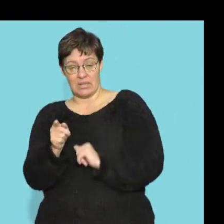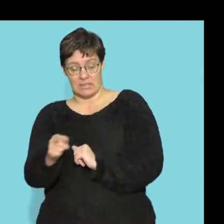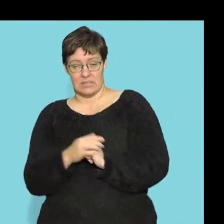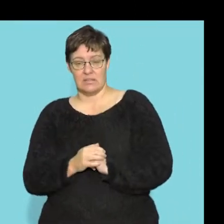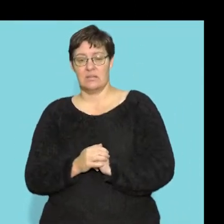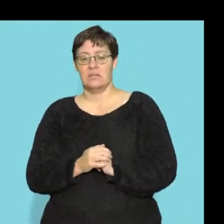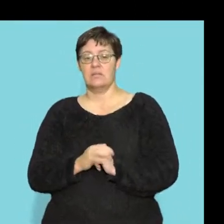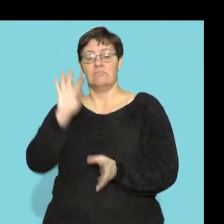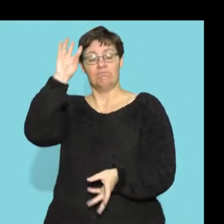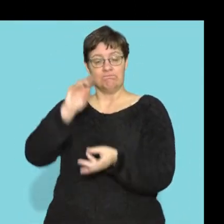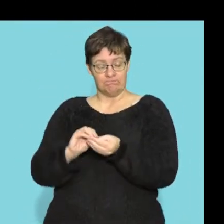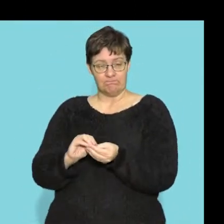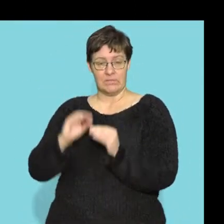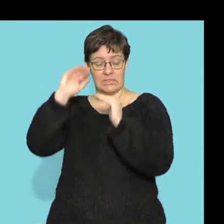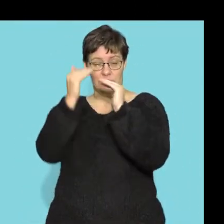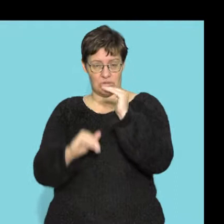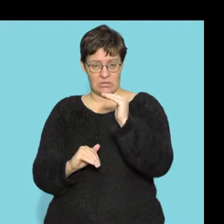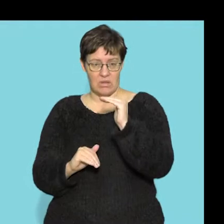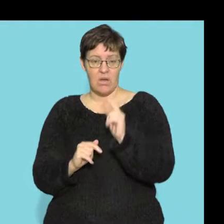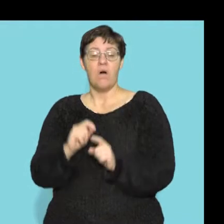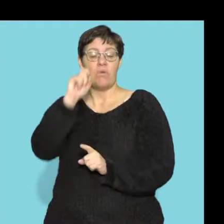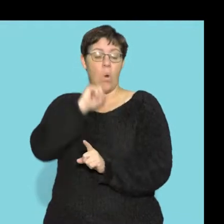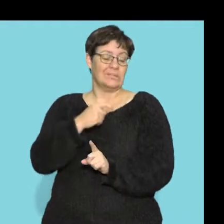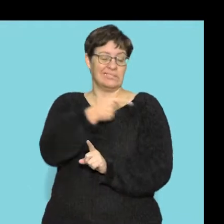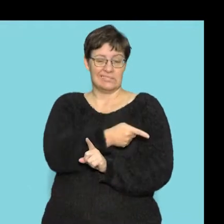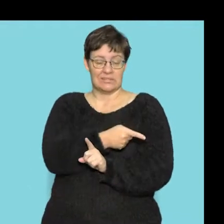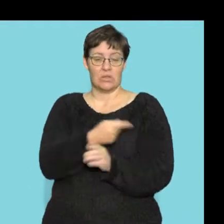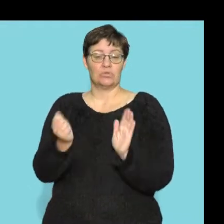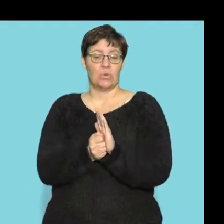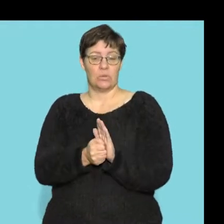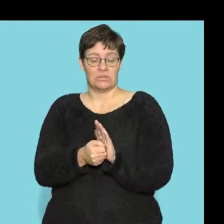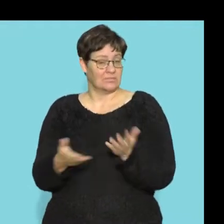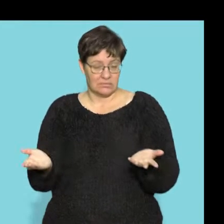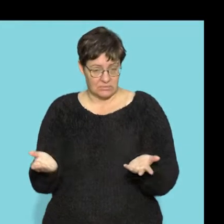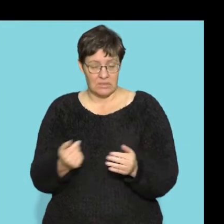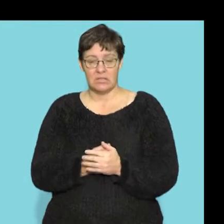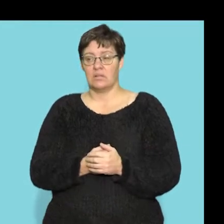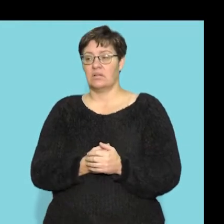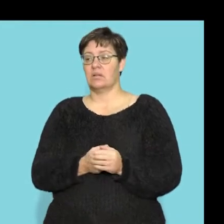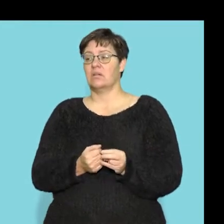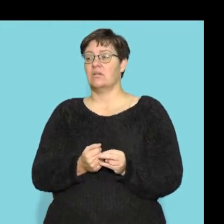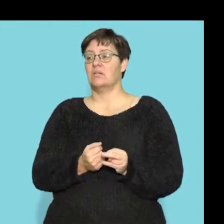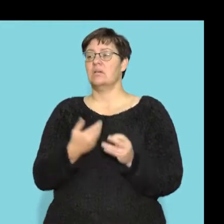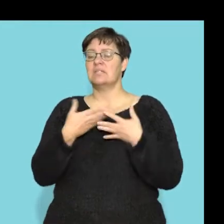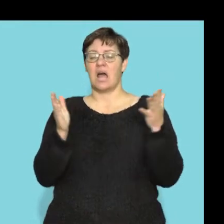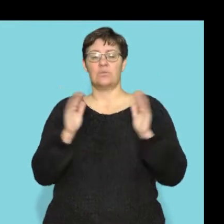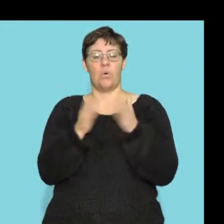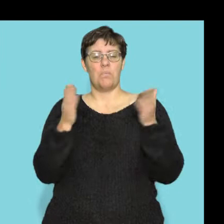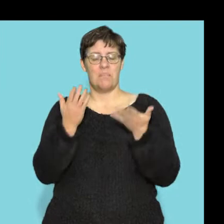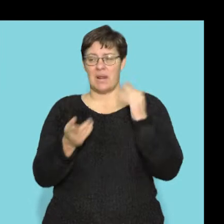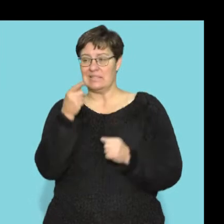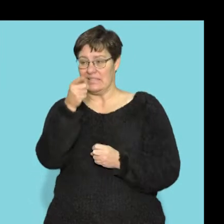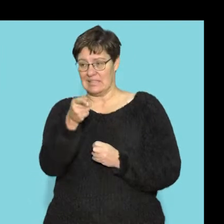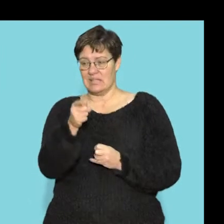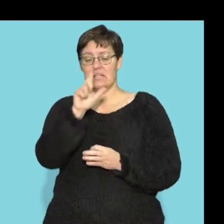say accumulated depreciation on the old unsold. Start off with my opening balance. Let me find my opening balance. Here we